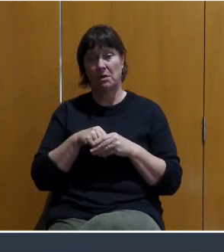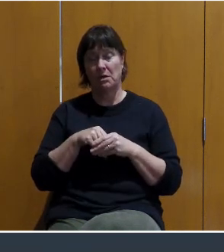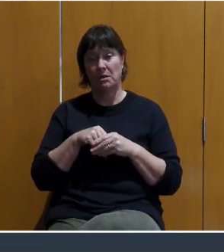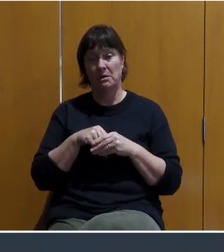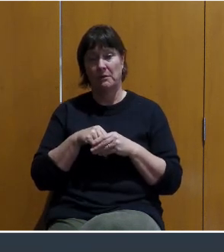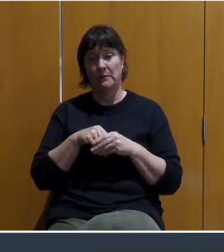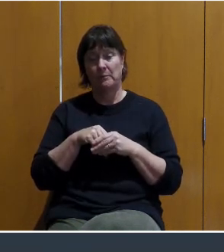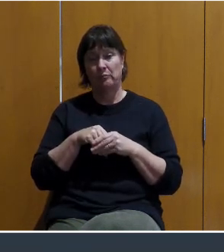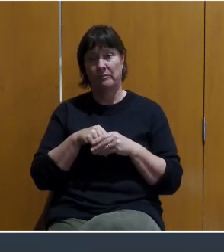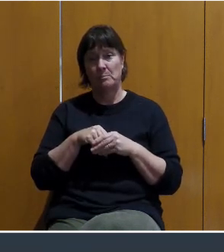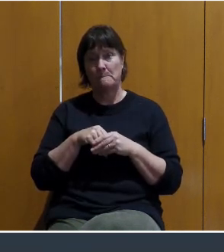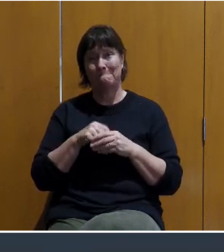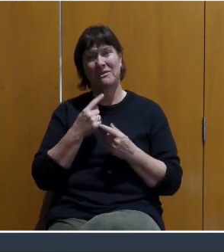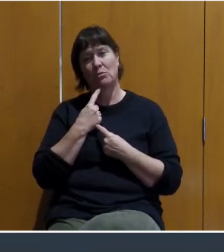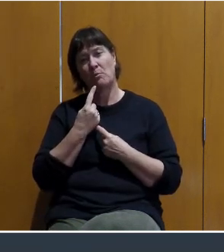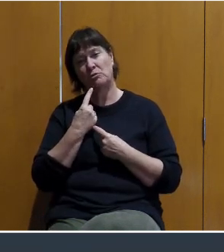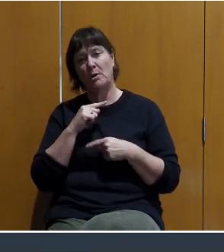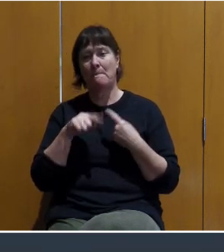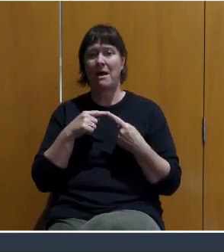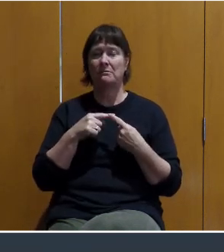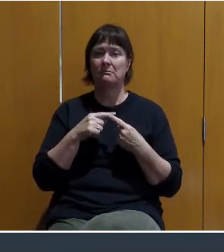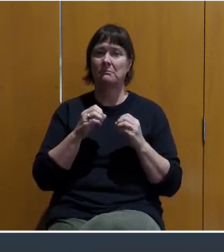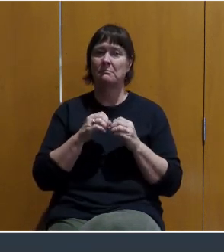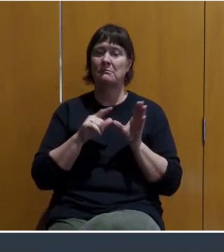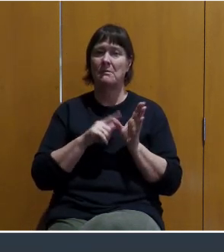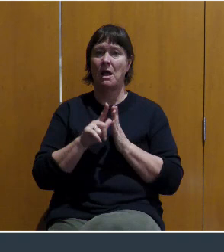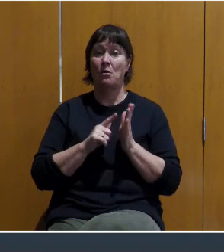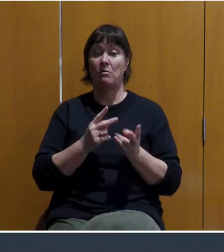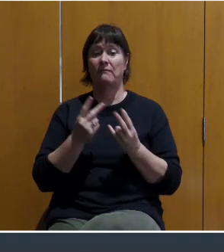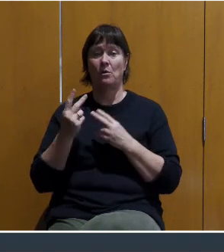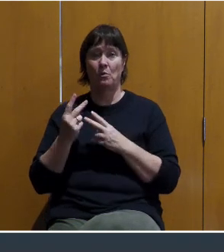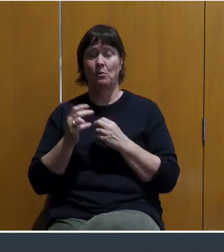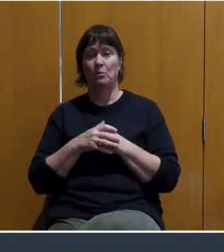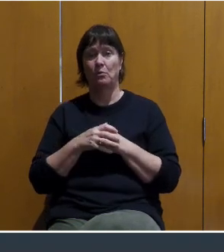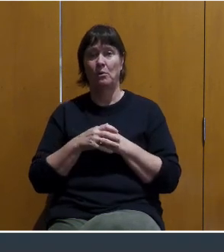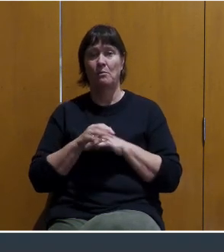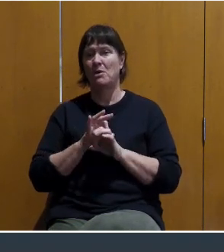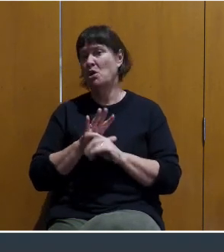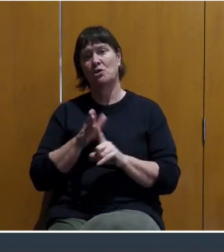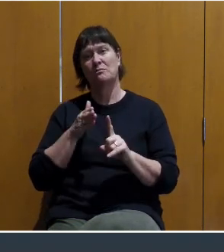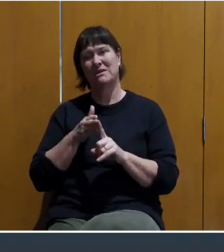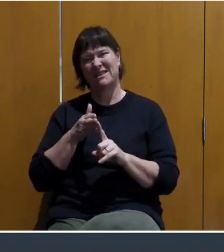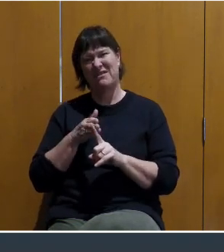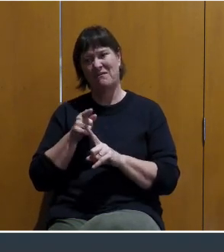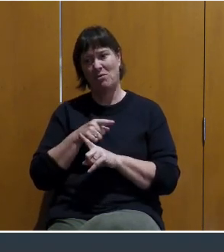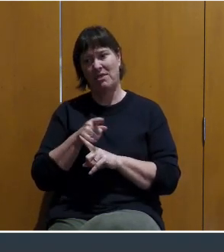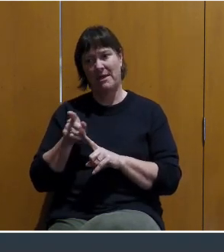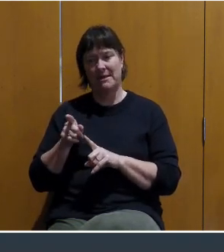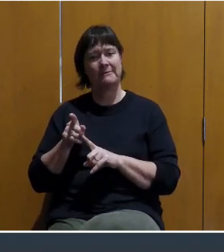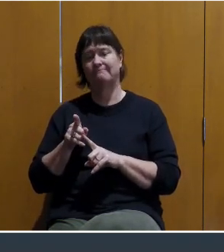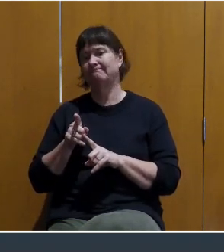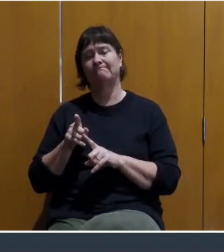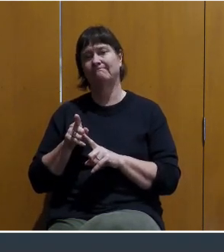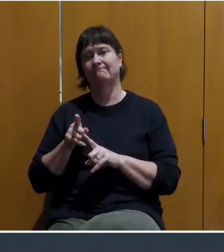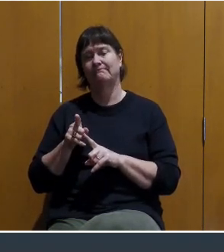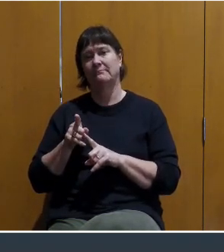some commentary about the review of the bylaw. But no, we didn't do a specific, because these are general. I mean,